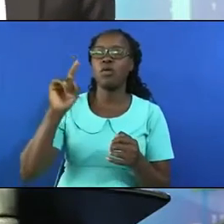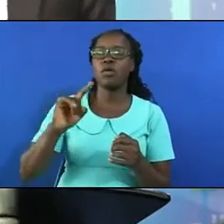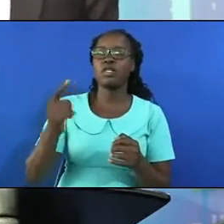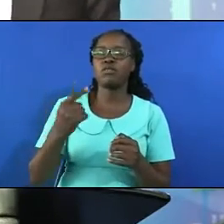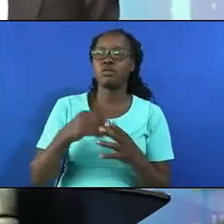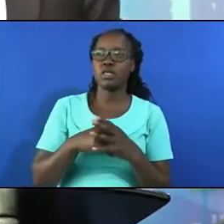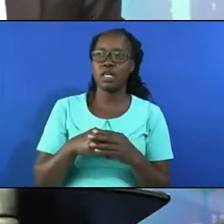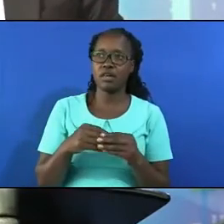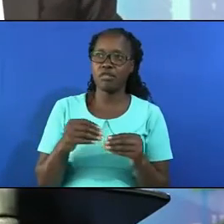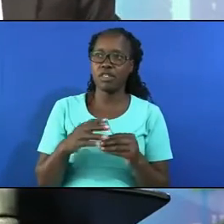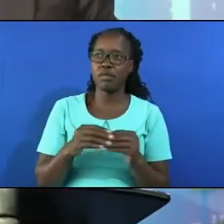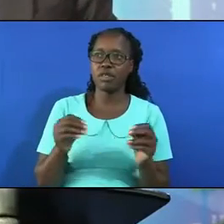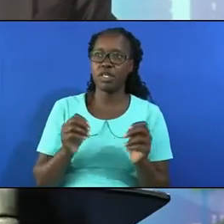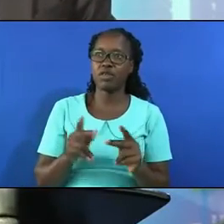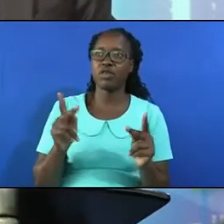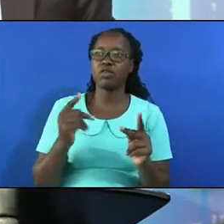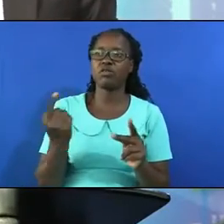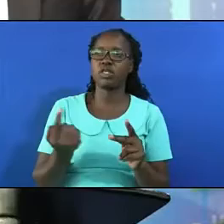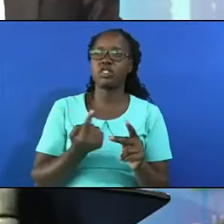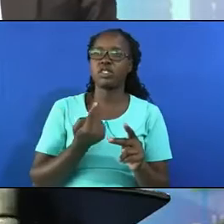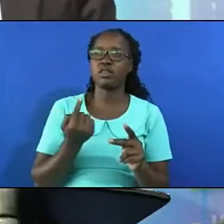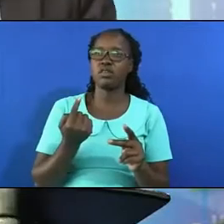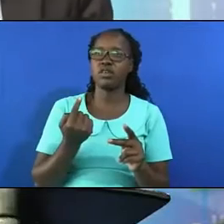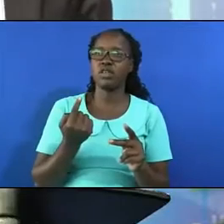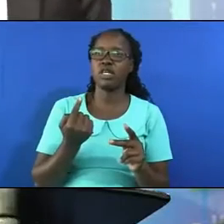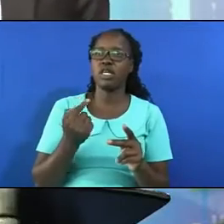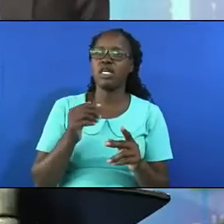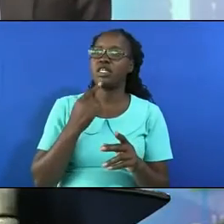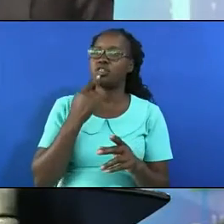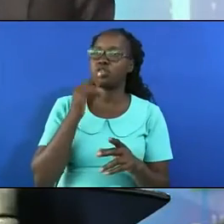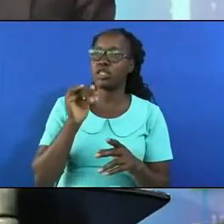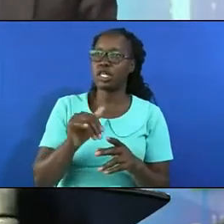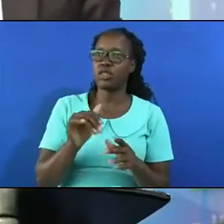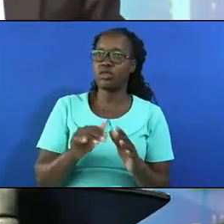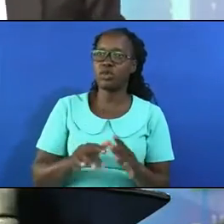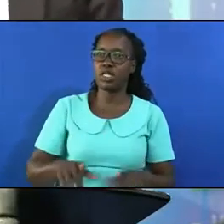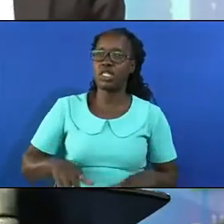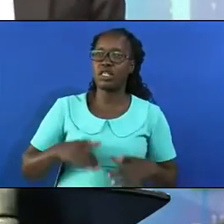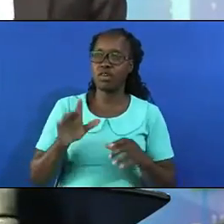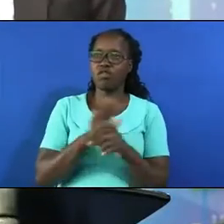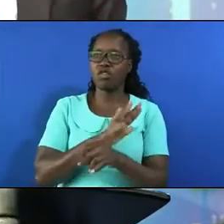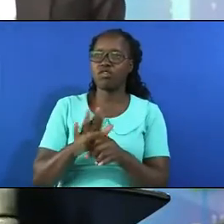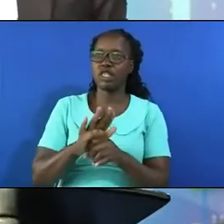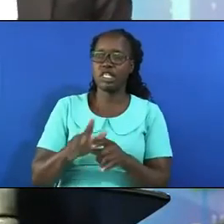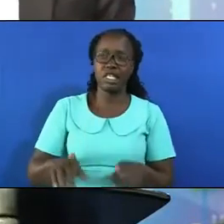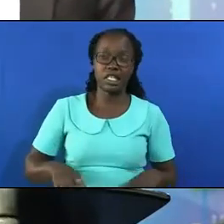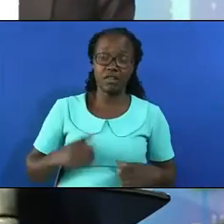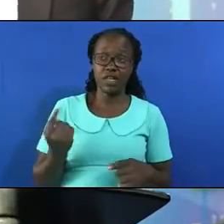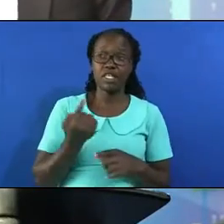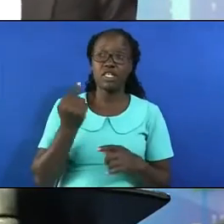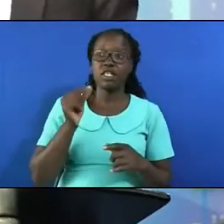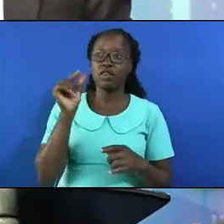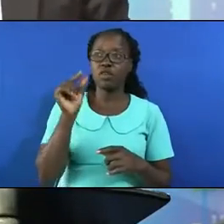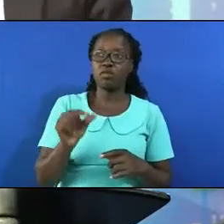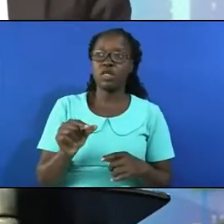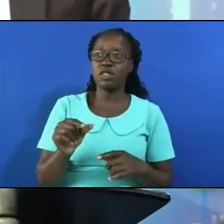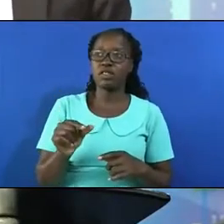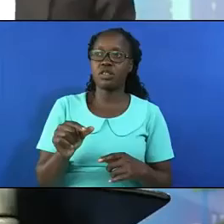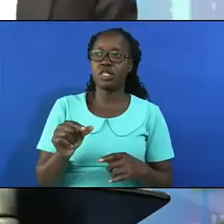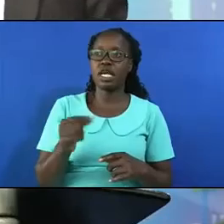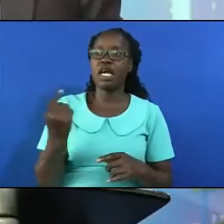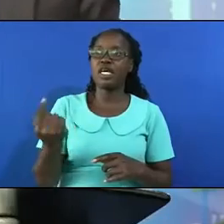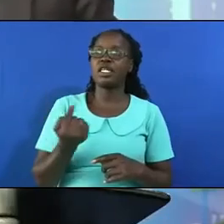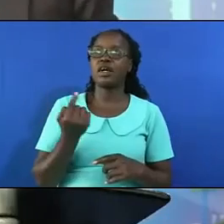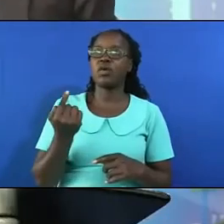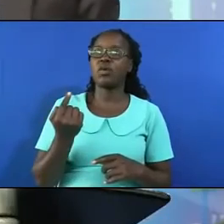be comfortable and okay with being single. In order to live a fulfilling life as a single person, as a